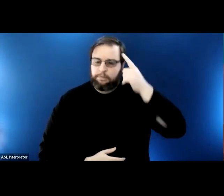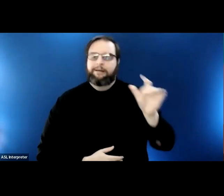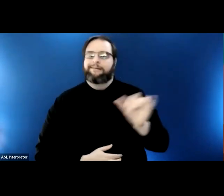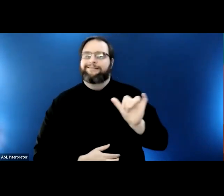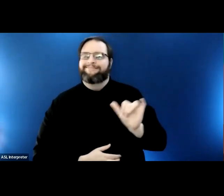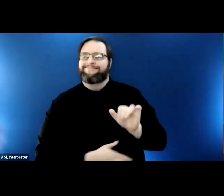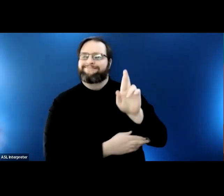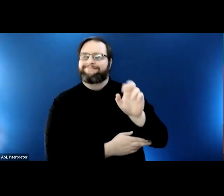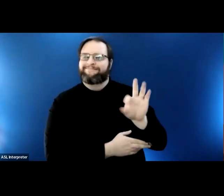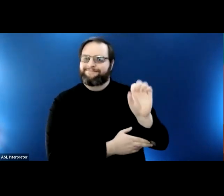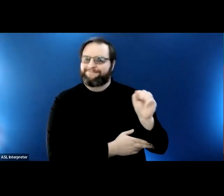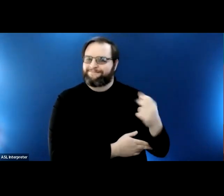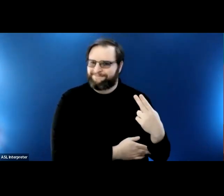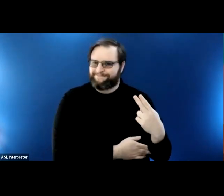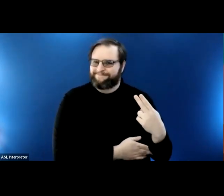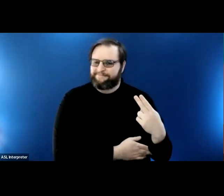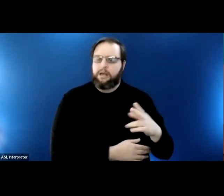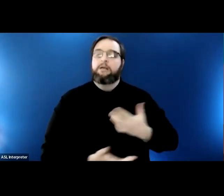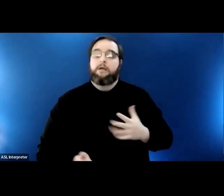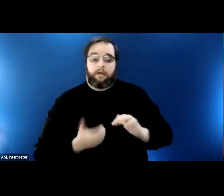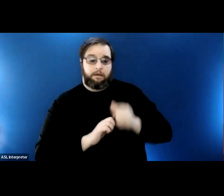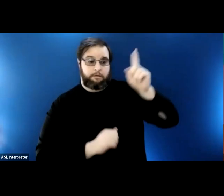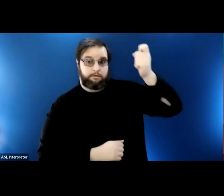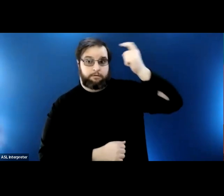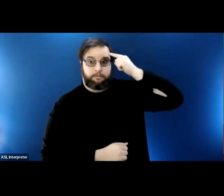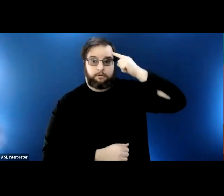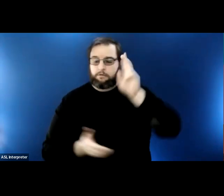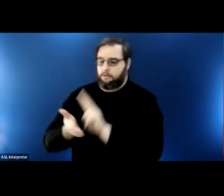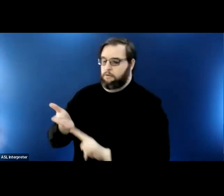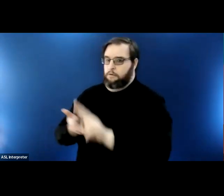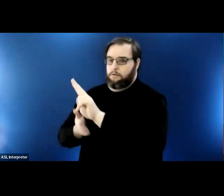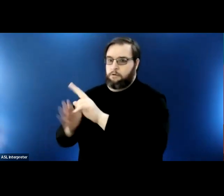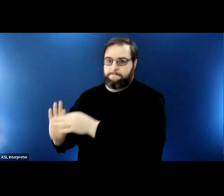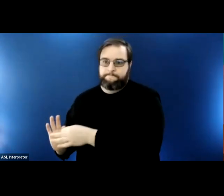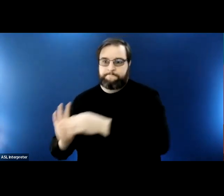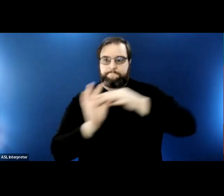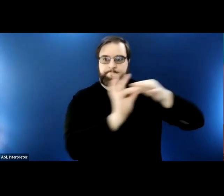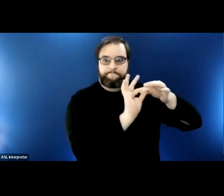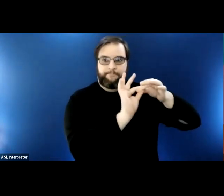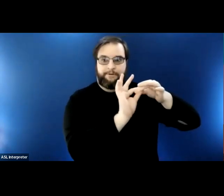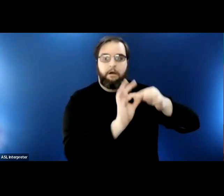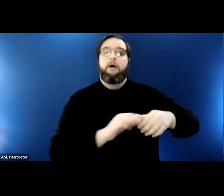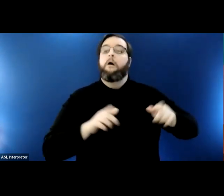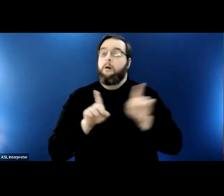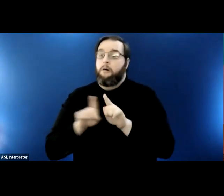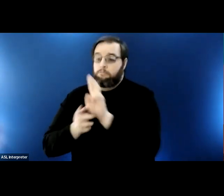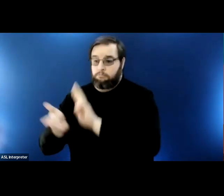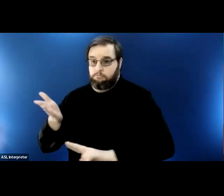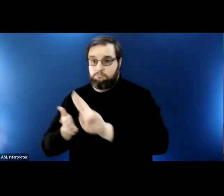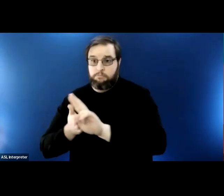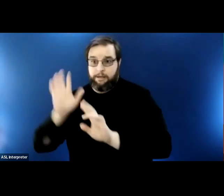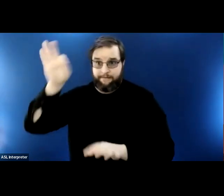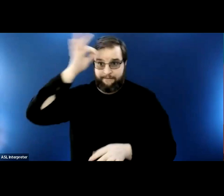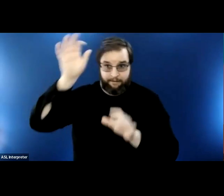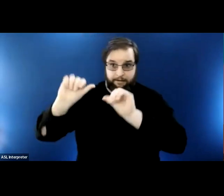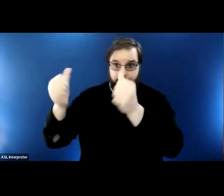government partners with universities and how our universities partner with our federal agencies. It's a means to an